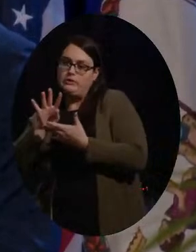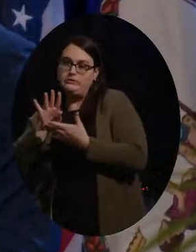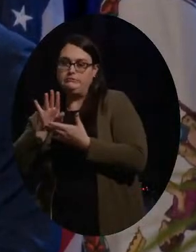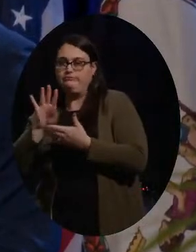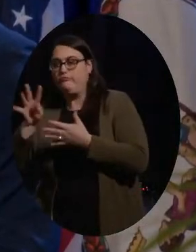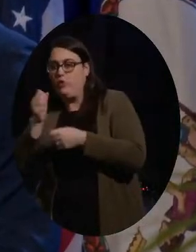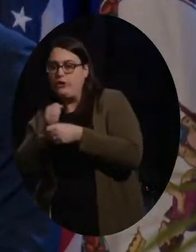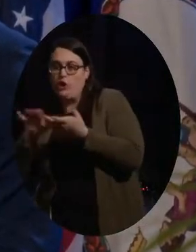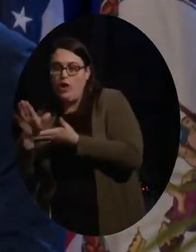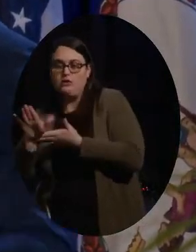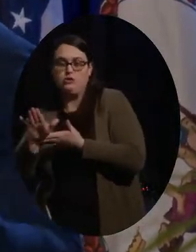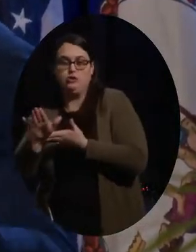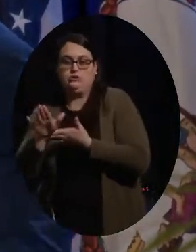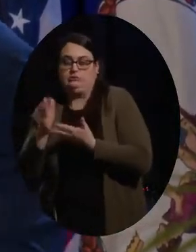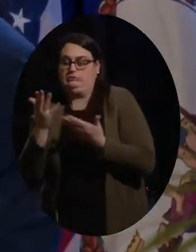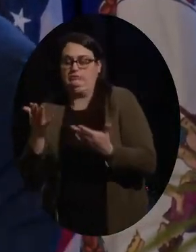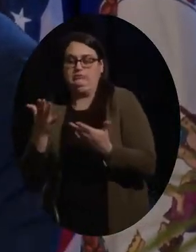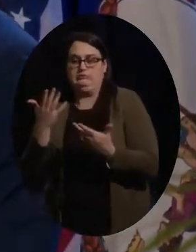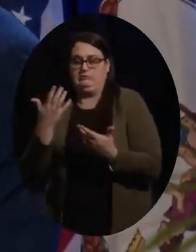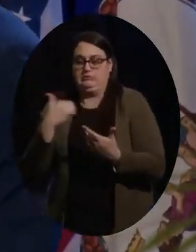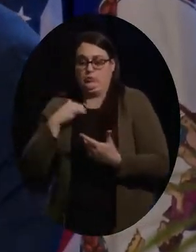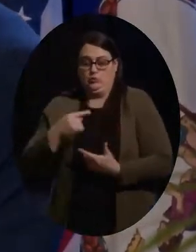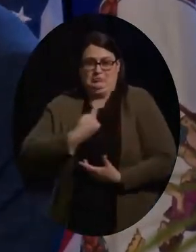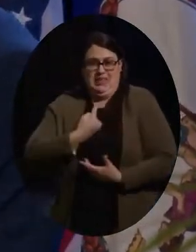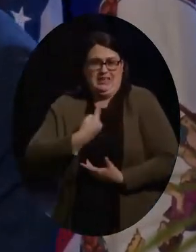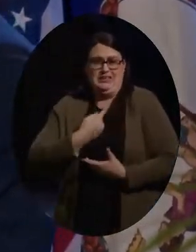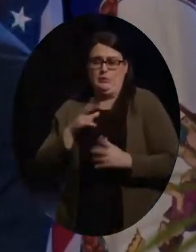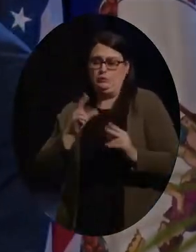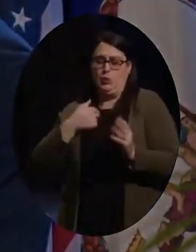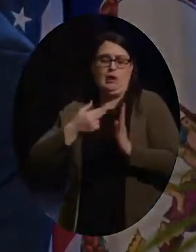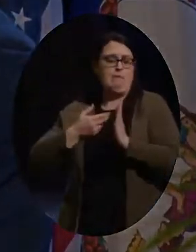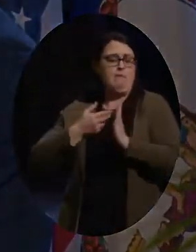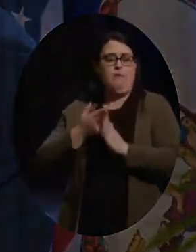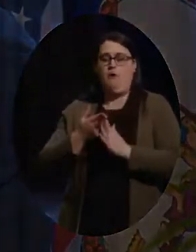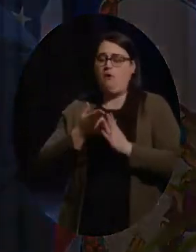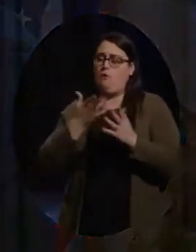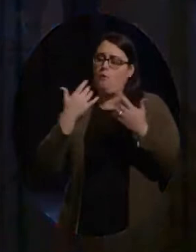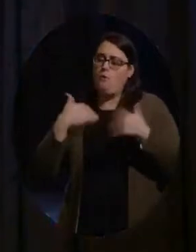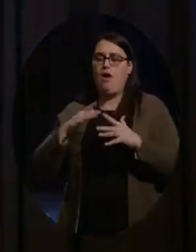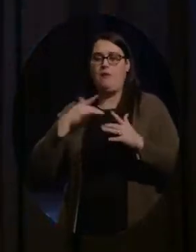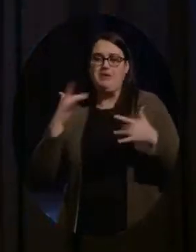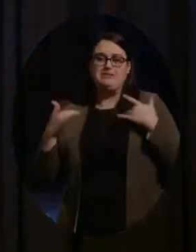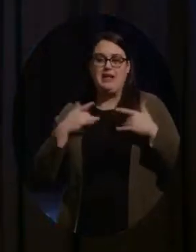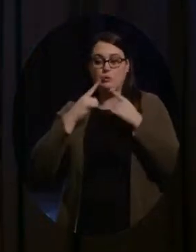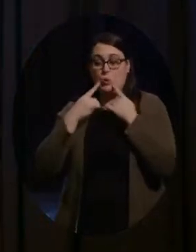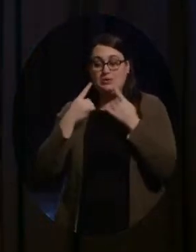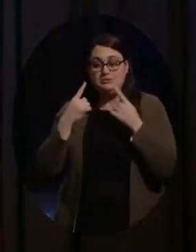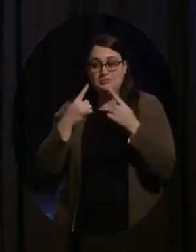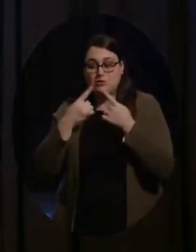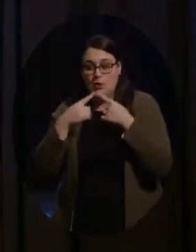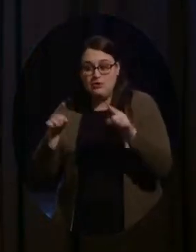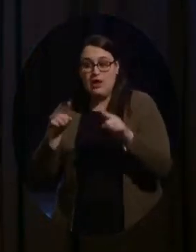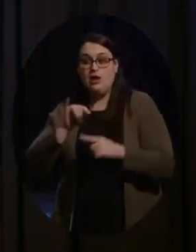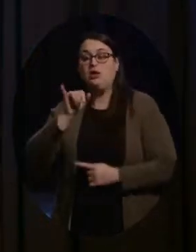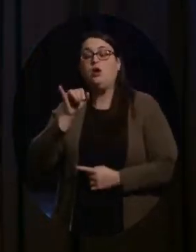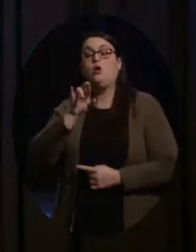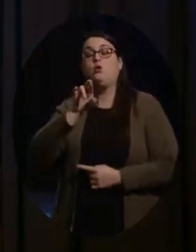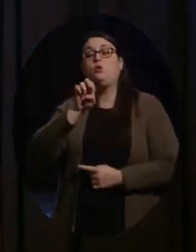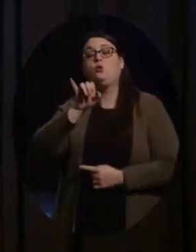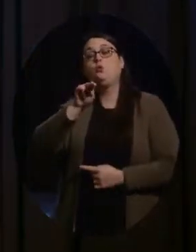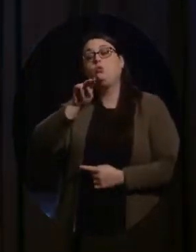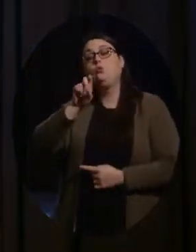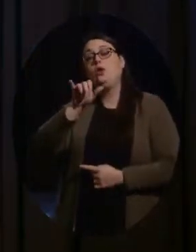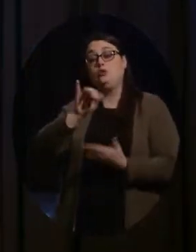institution. And I couldn't do this alone. I'm honored and excited to announce J. Sargent Reynolds